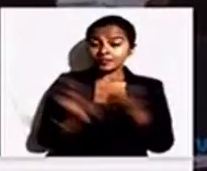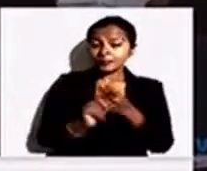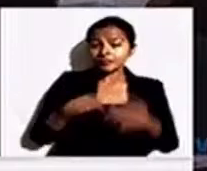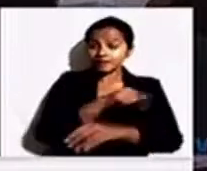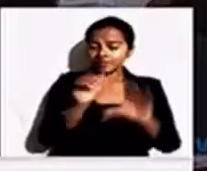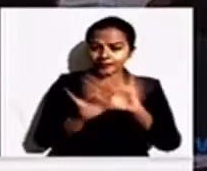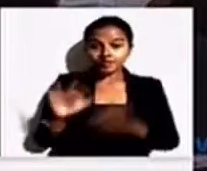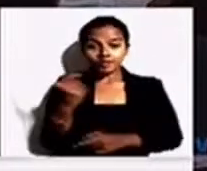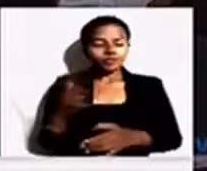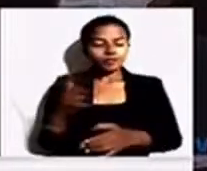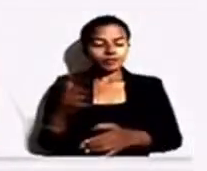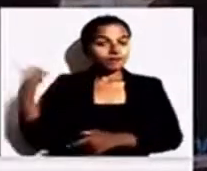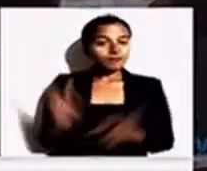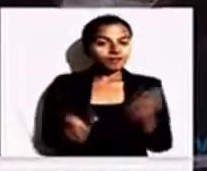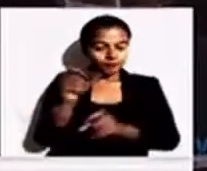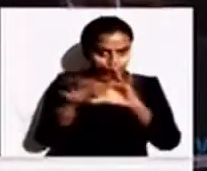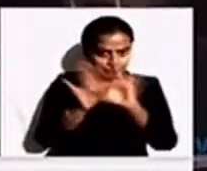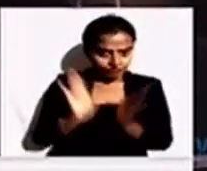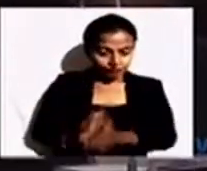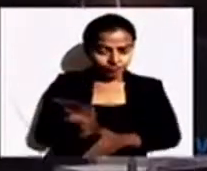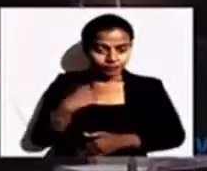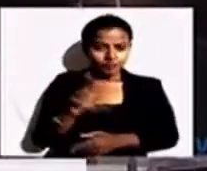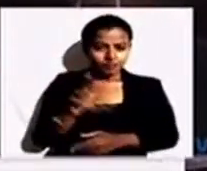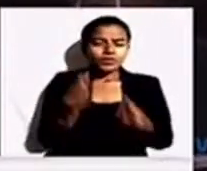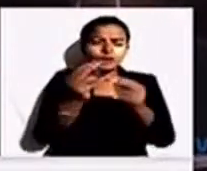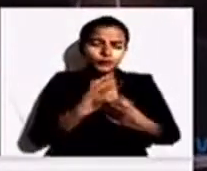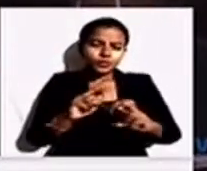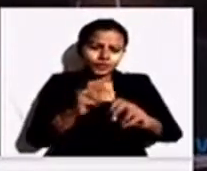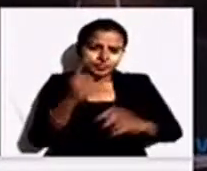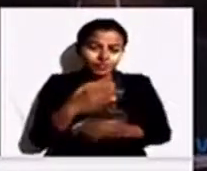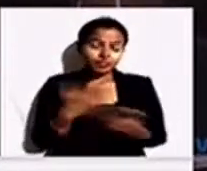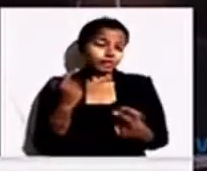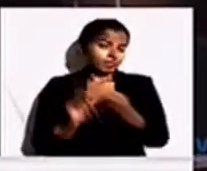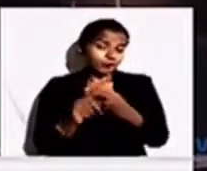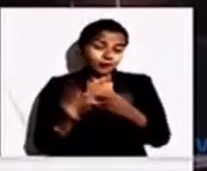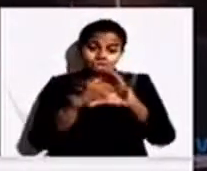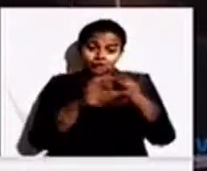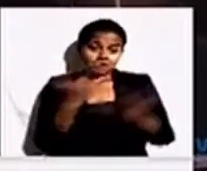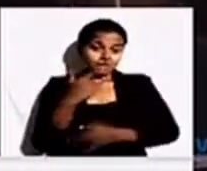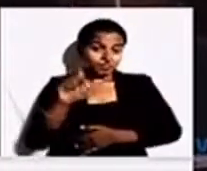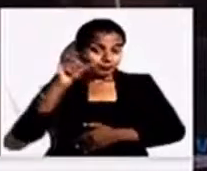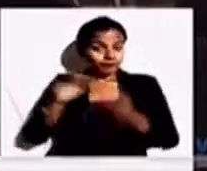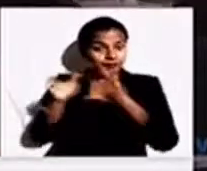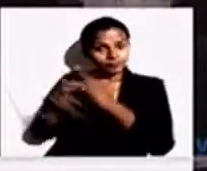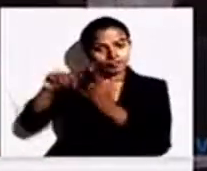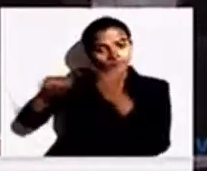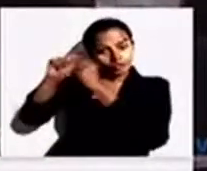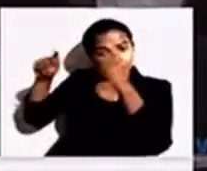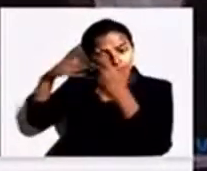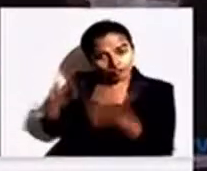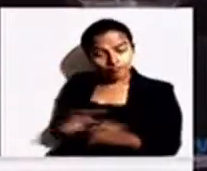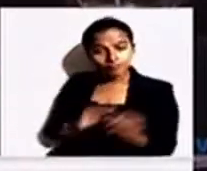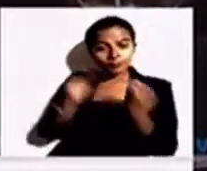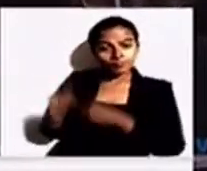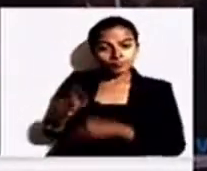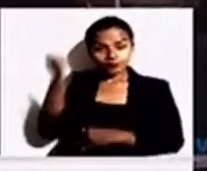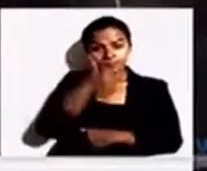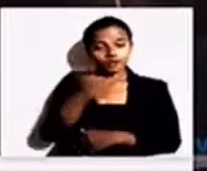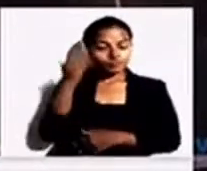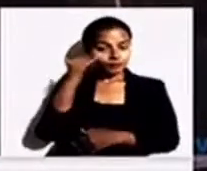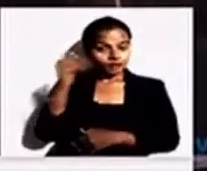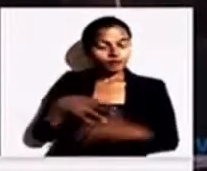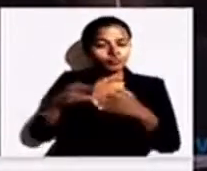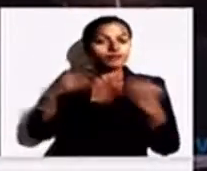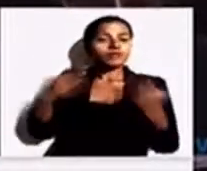battlefield citing minor injuries. They came to Colombo, obtaining degrees, and went on to tie the knot under the military uniform. There is a person with